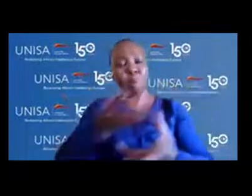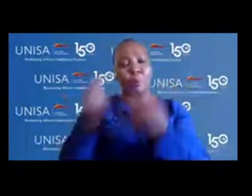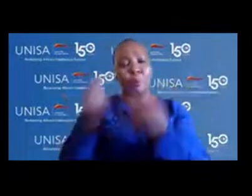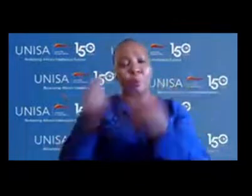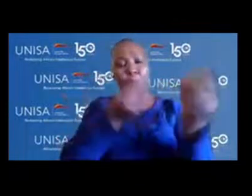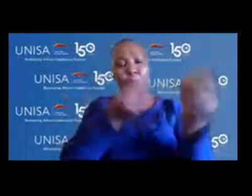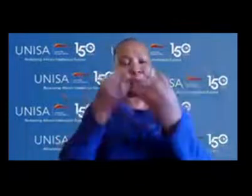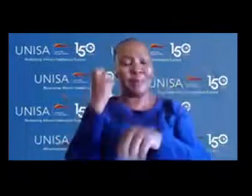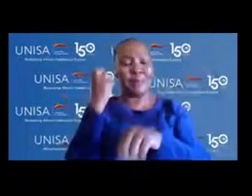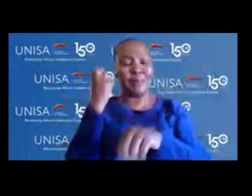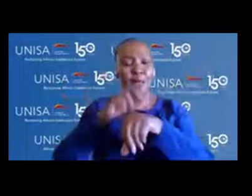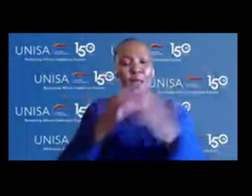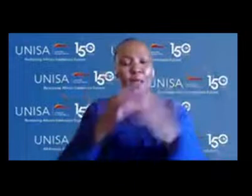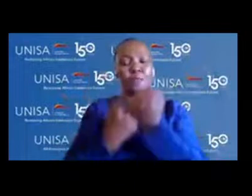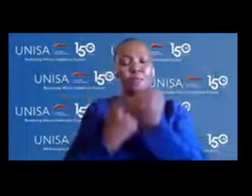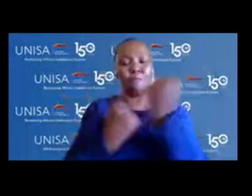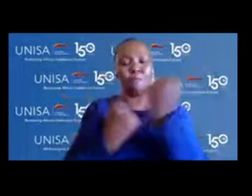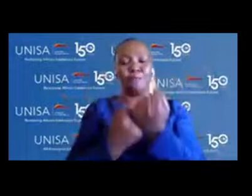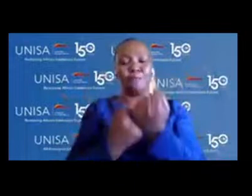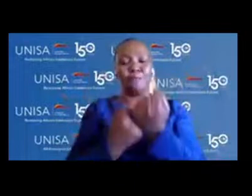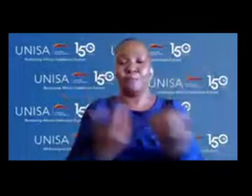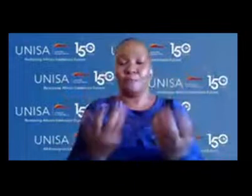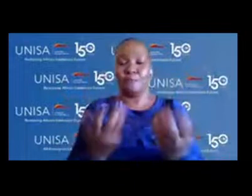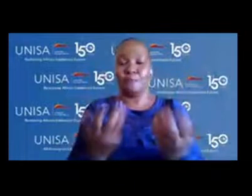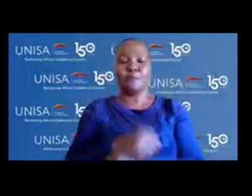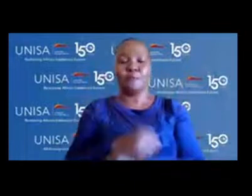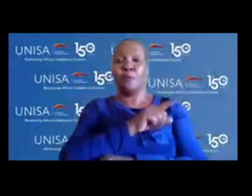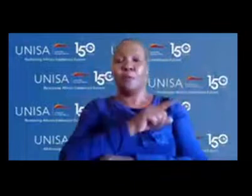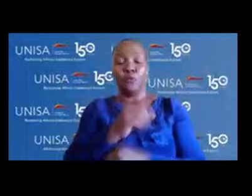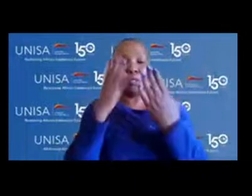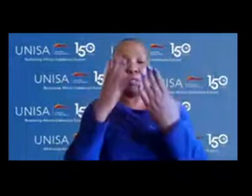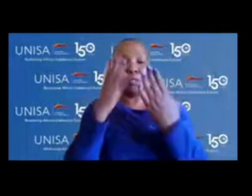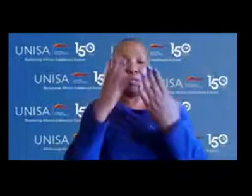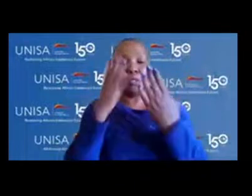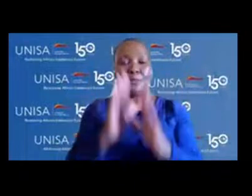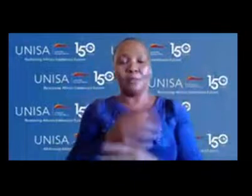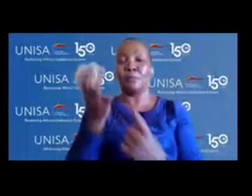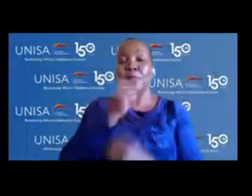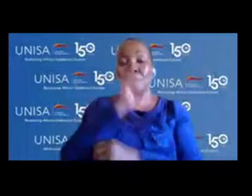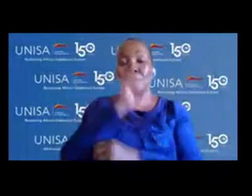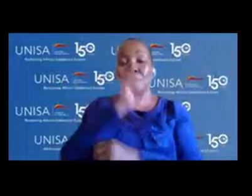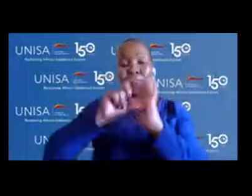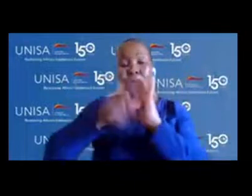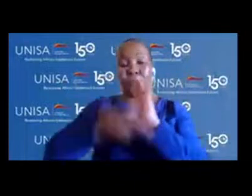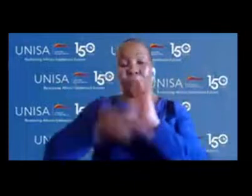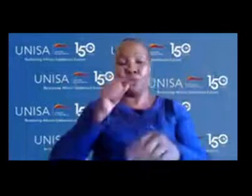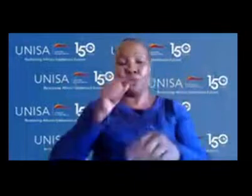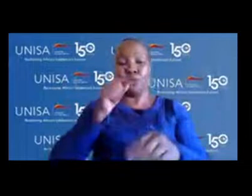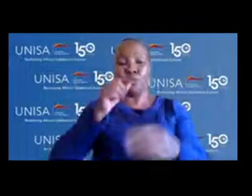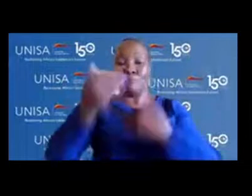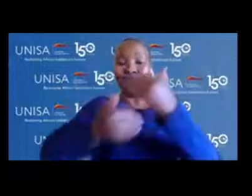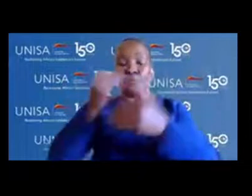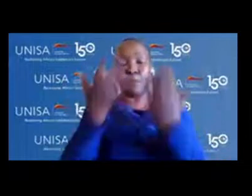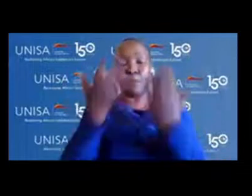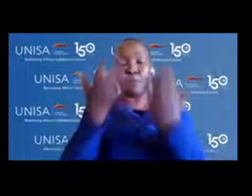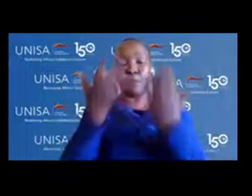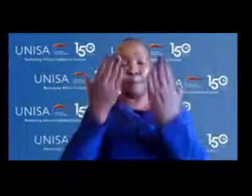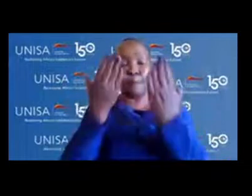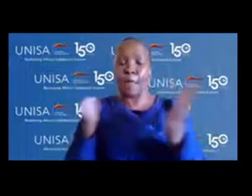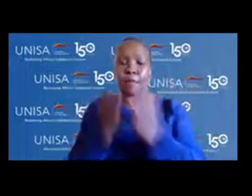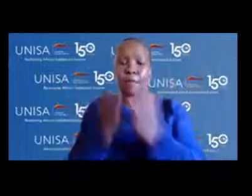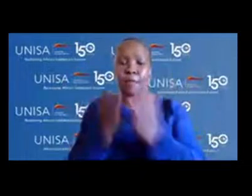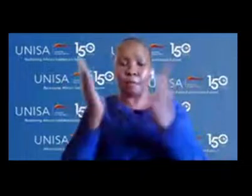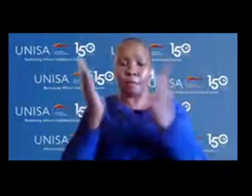support. And for students who acquire their disabilities during their studies, are encouraged to disclose